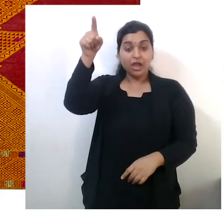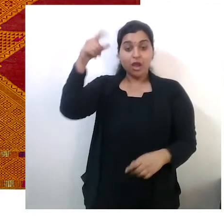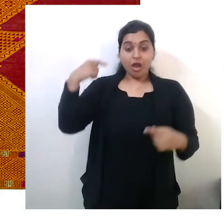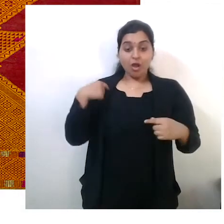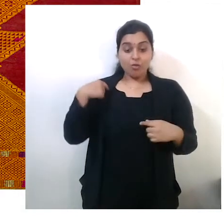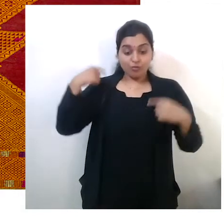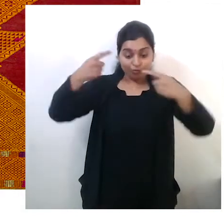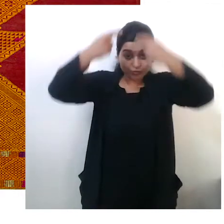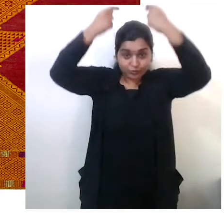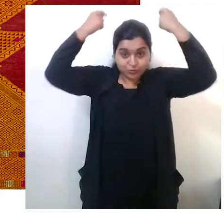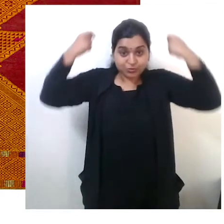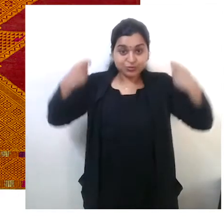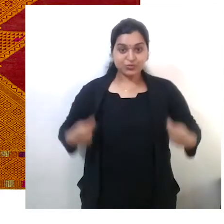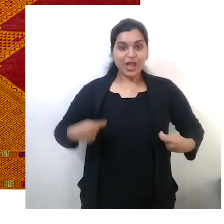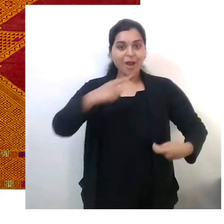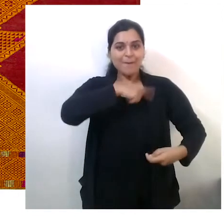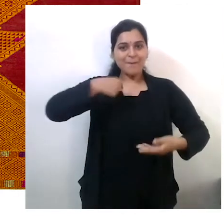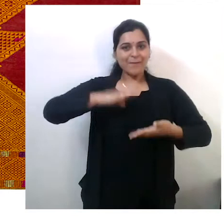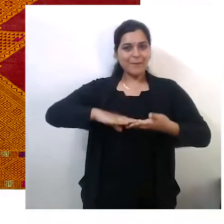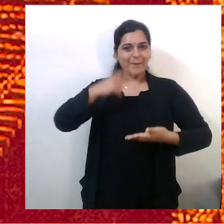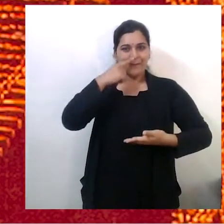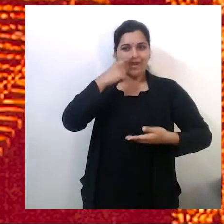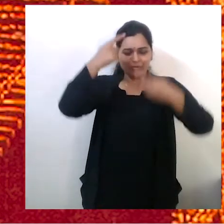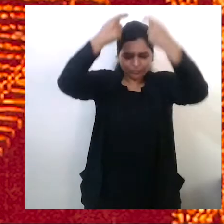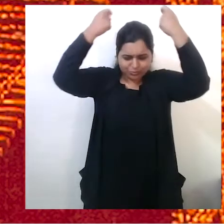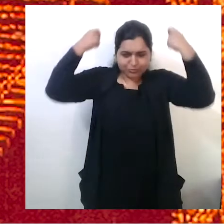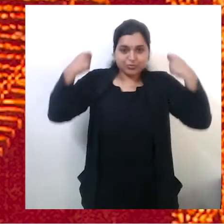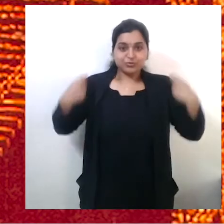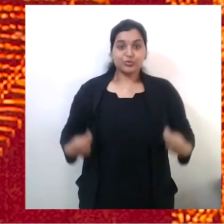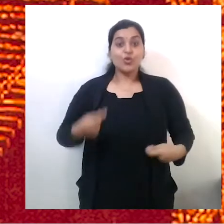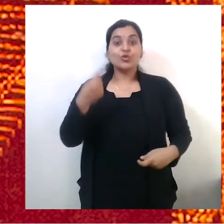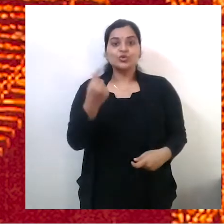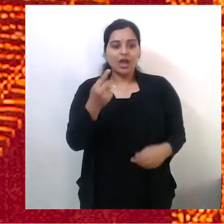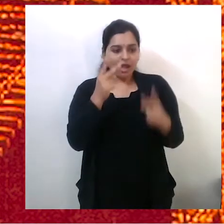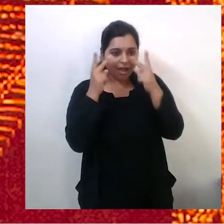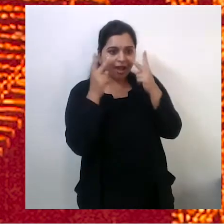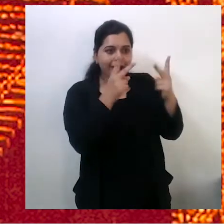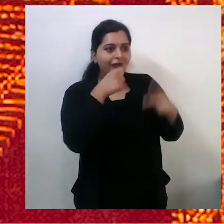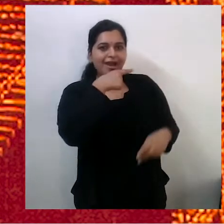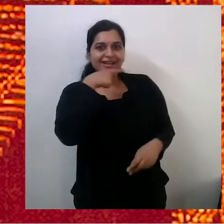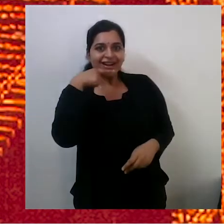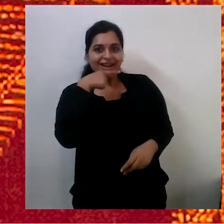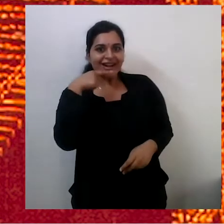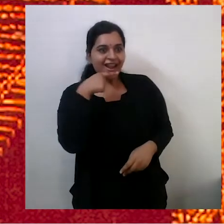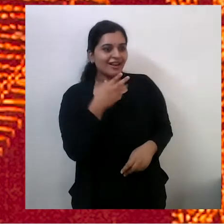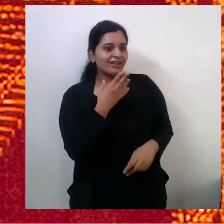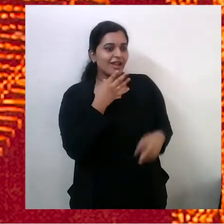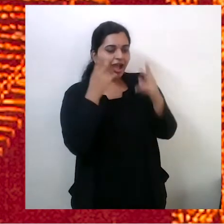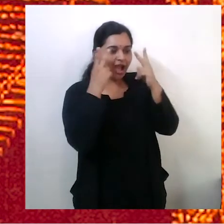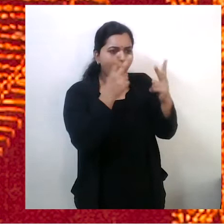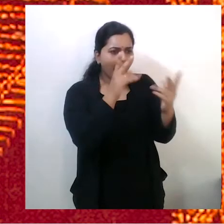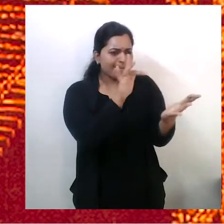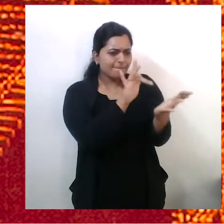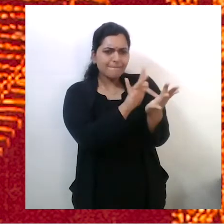was worn as a head cover by the bride on her wedding day. Look closely on the bright red khadar and you see little